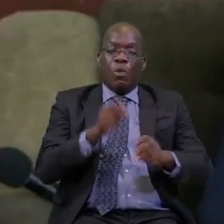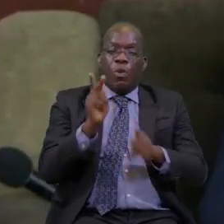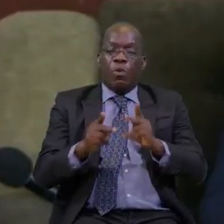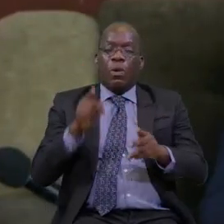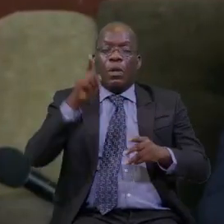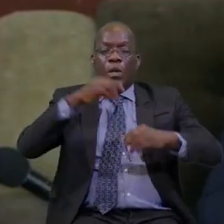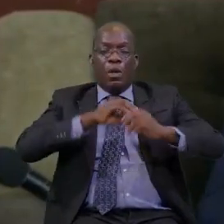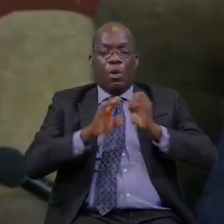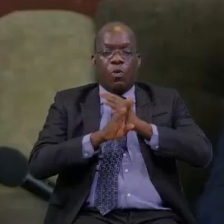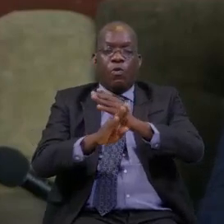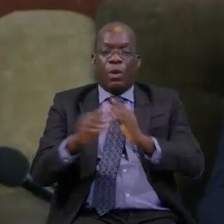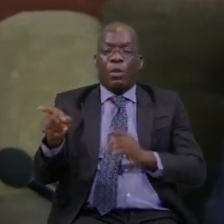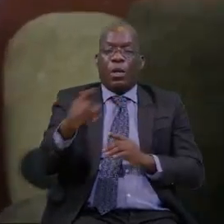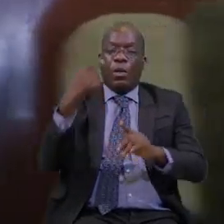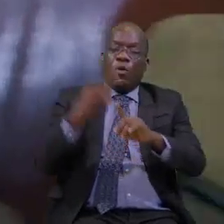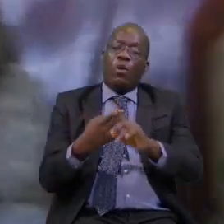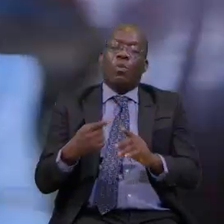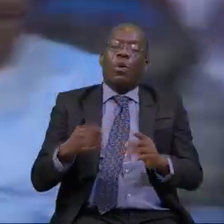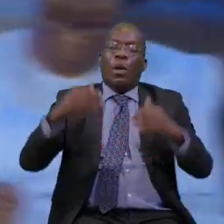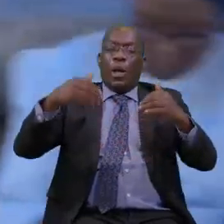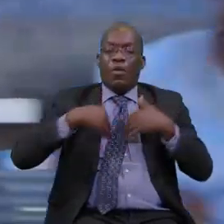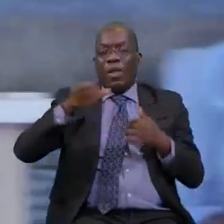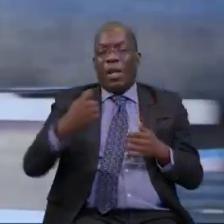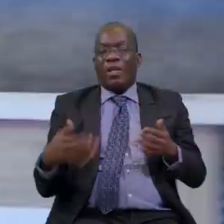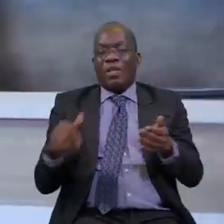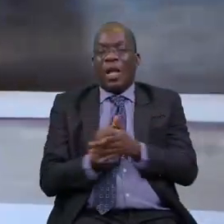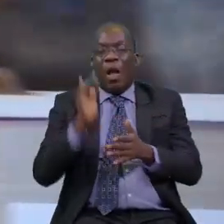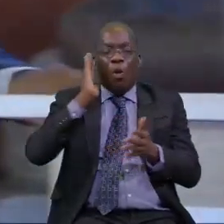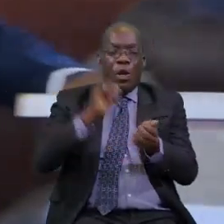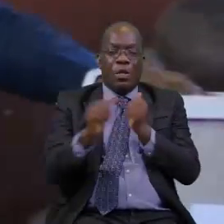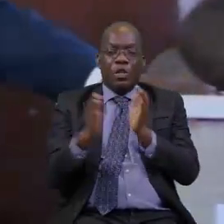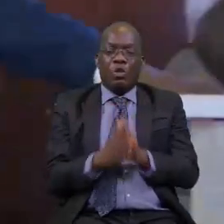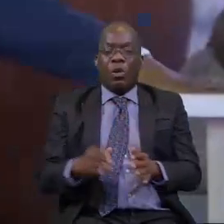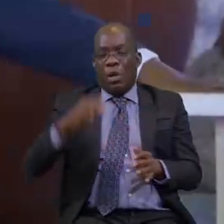having anything that would destroy them. Number four, I think of him as